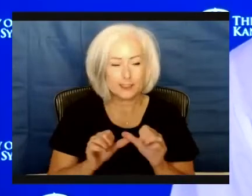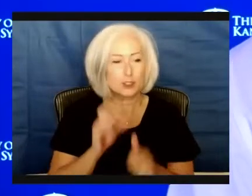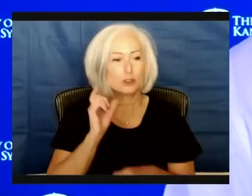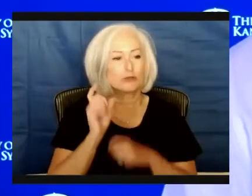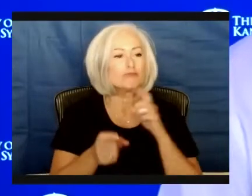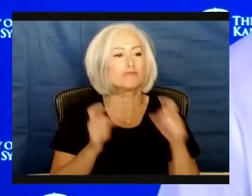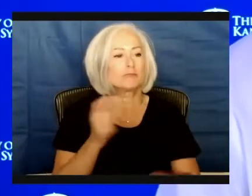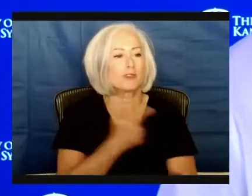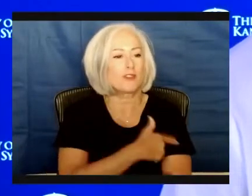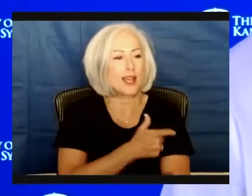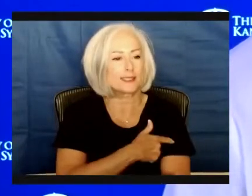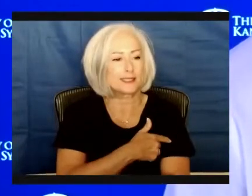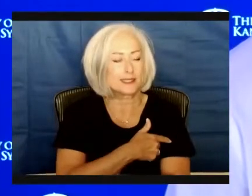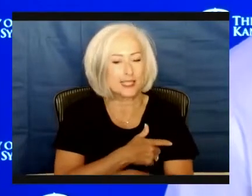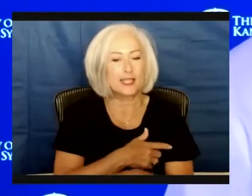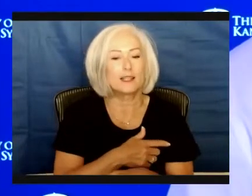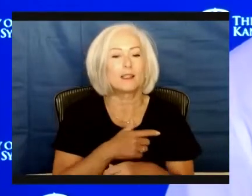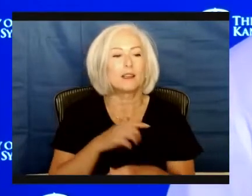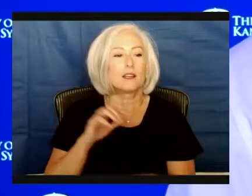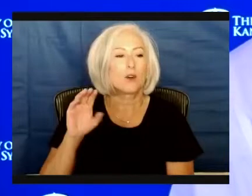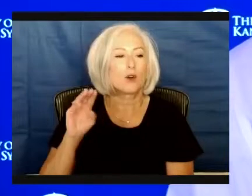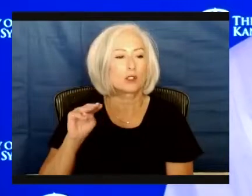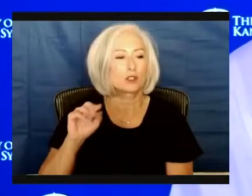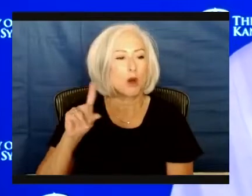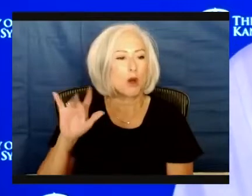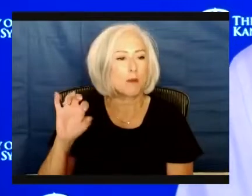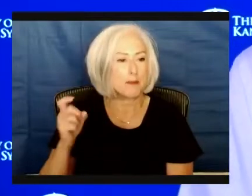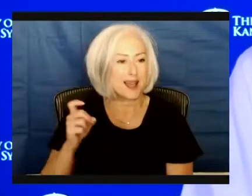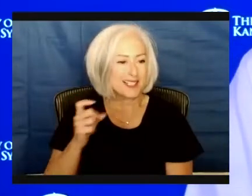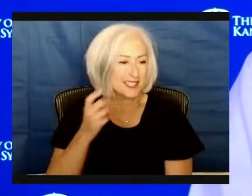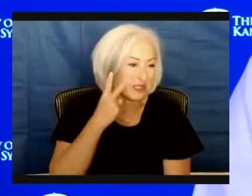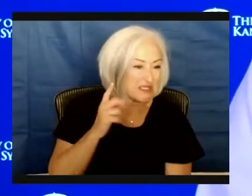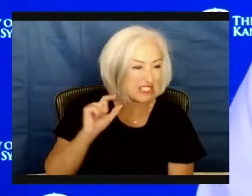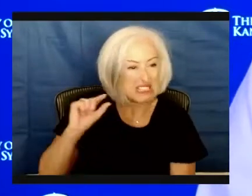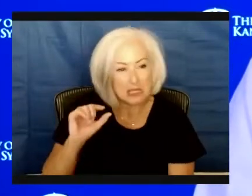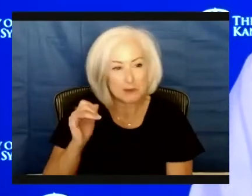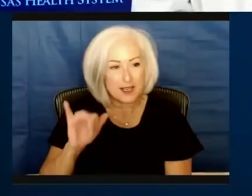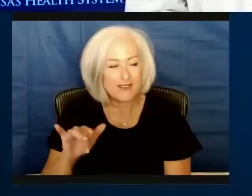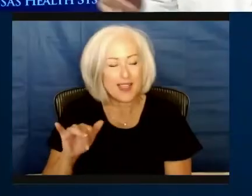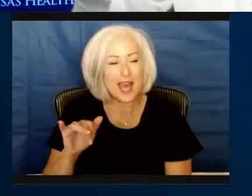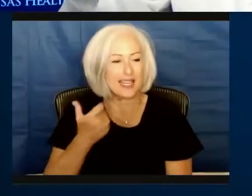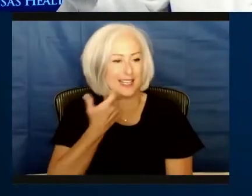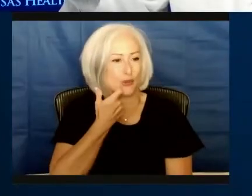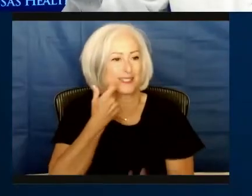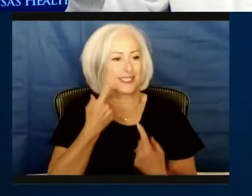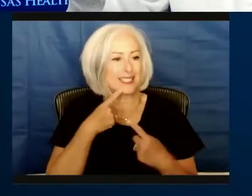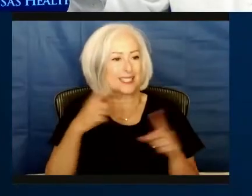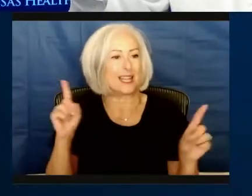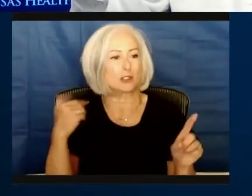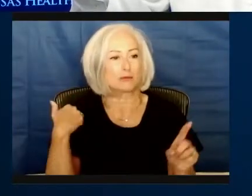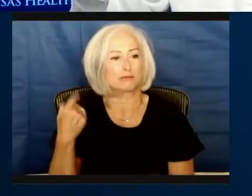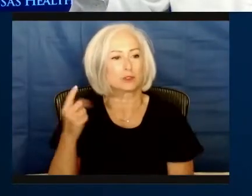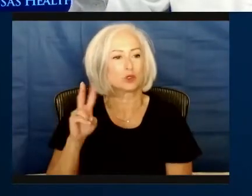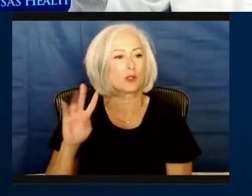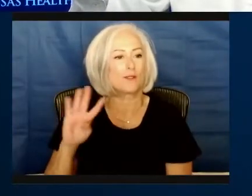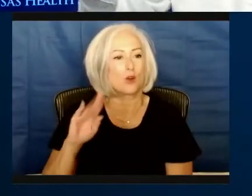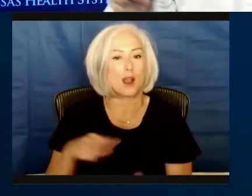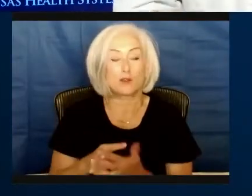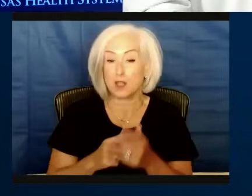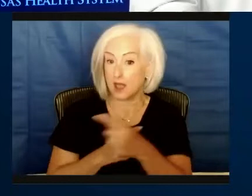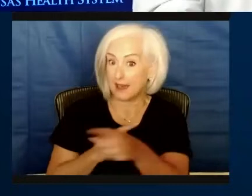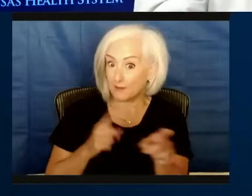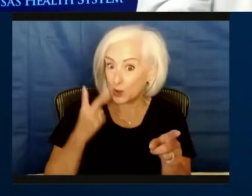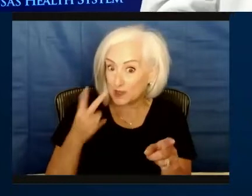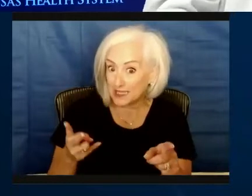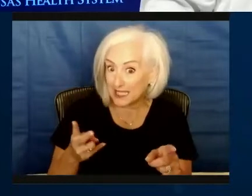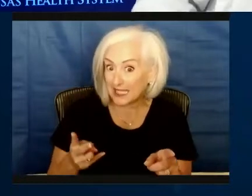we've seen a little bit of trickling of that now announced within the last 24 hours. Yeah, we need a new name. You guys see any monkeypox in AD? Yeah, we are waiting for a new